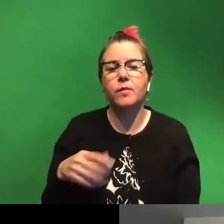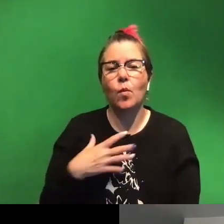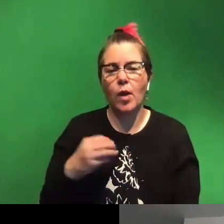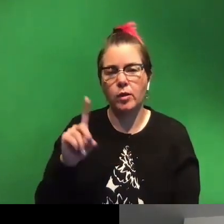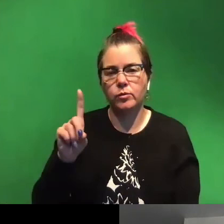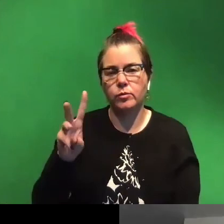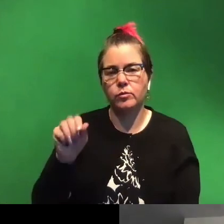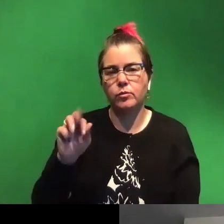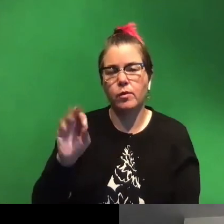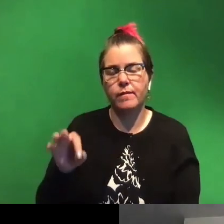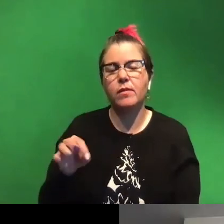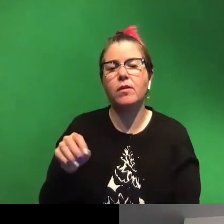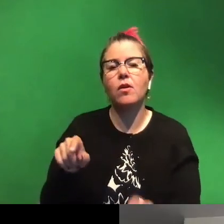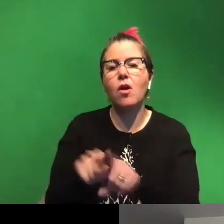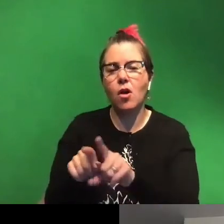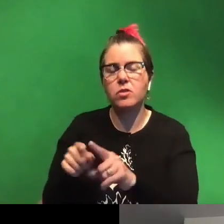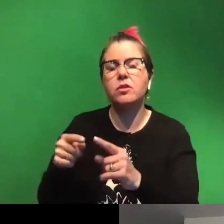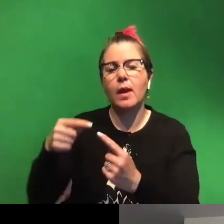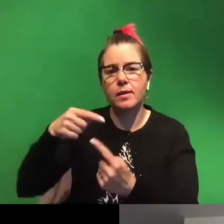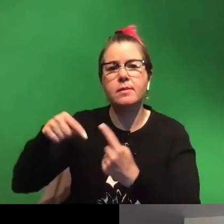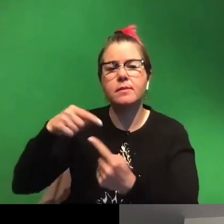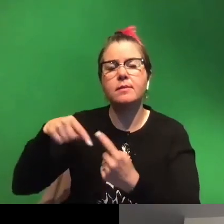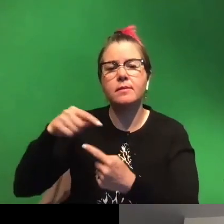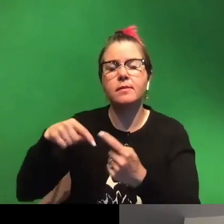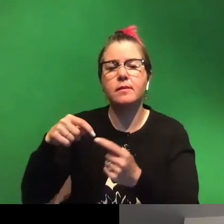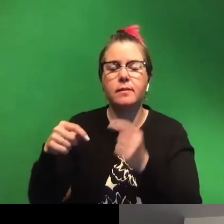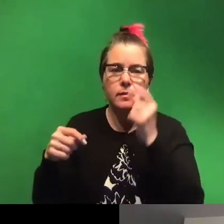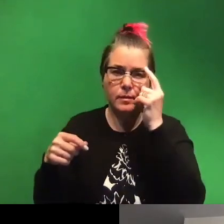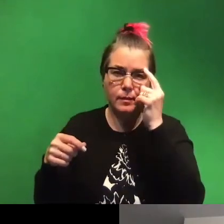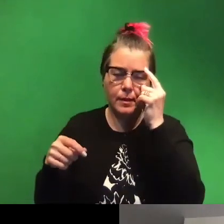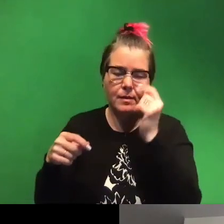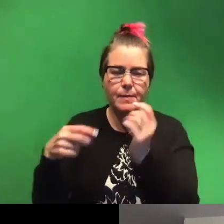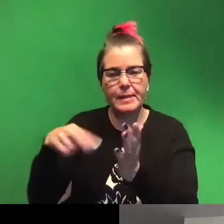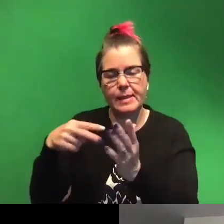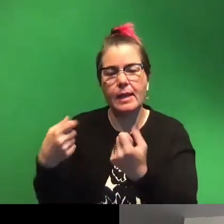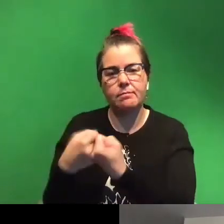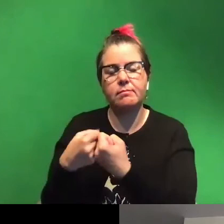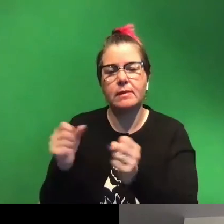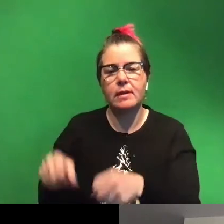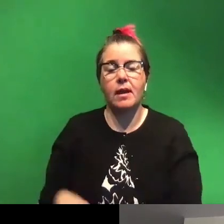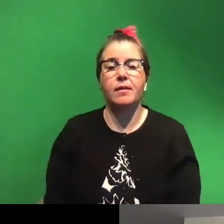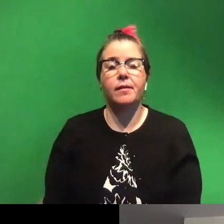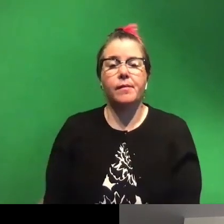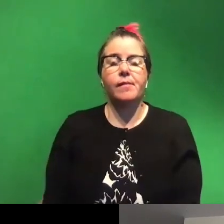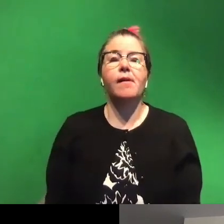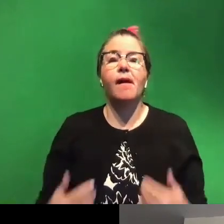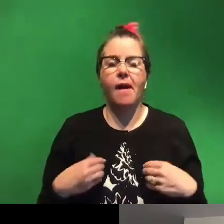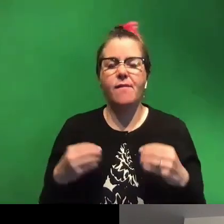and they also can go again like in this dance and collide. And we have more of